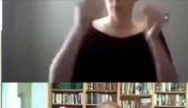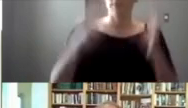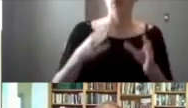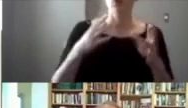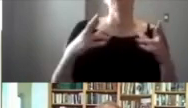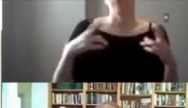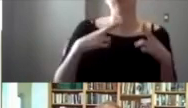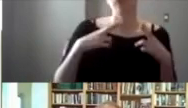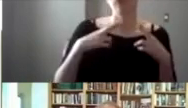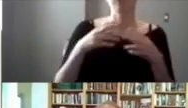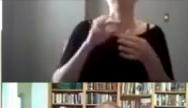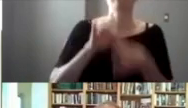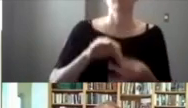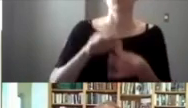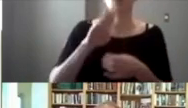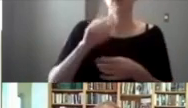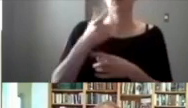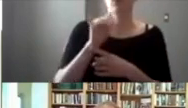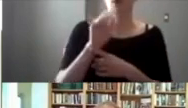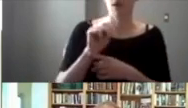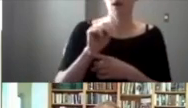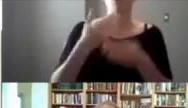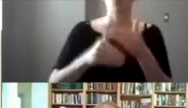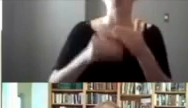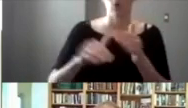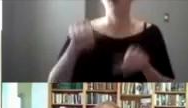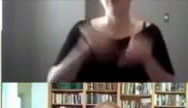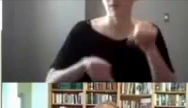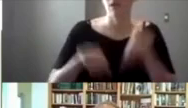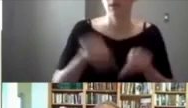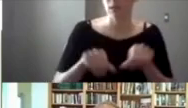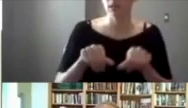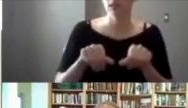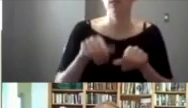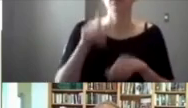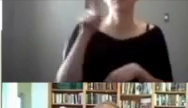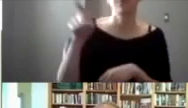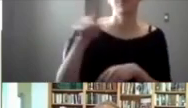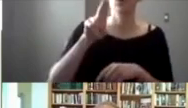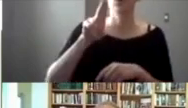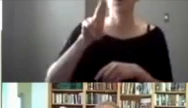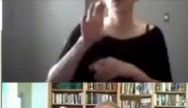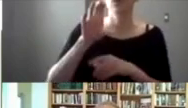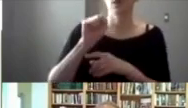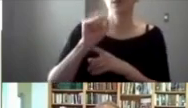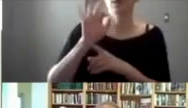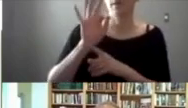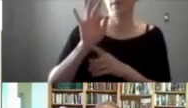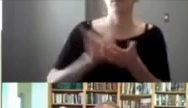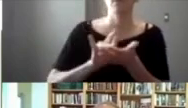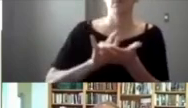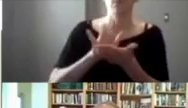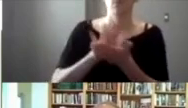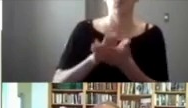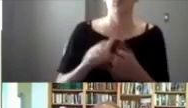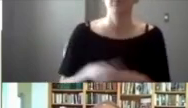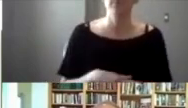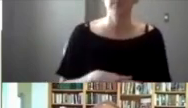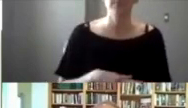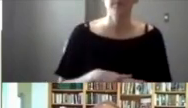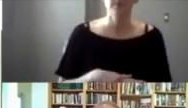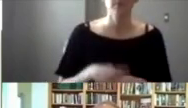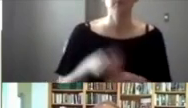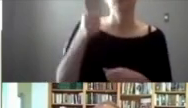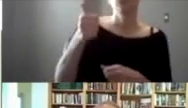of obstetrics, gynecology, and reproductive sciences at the UCSF School of Medicine. He is the